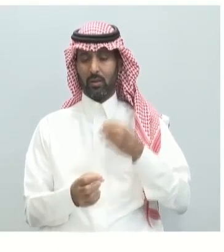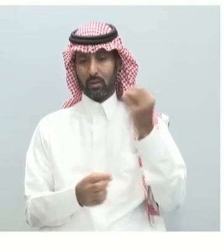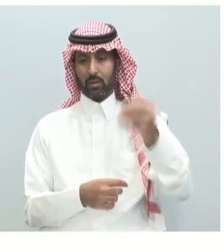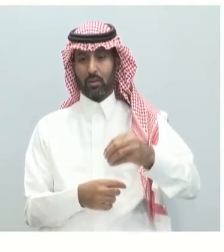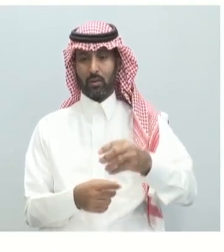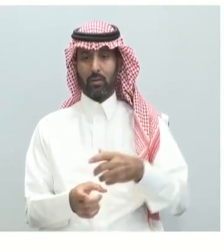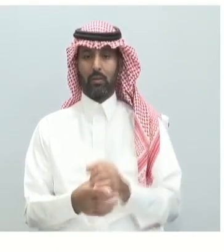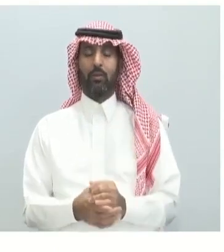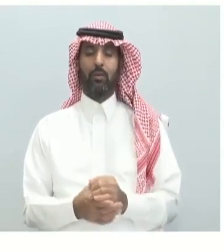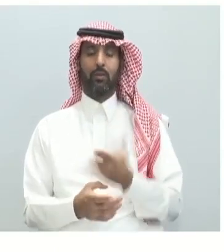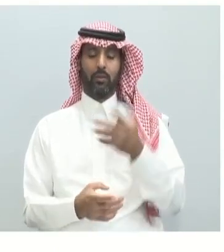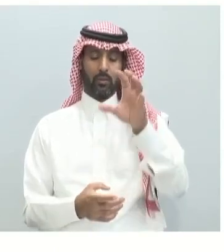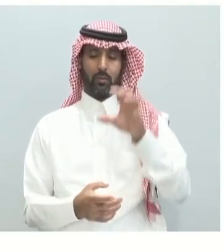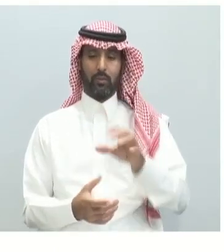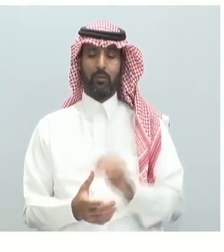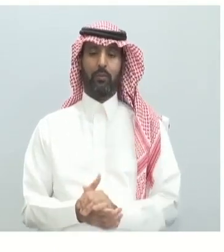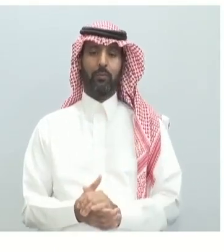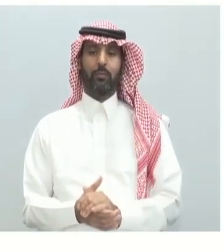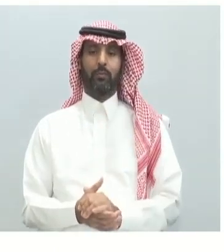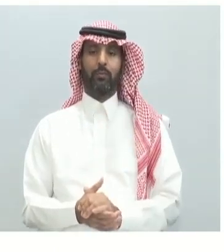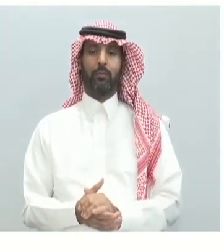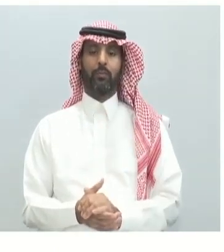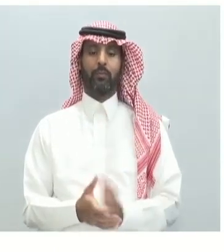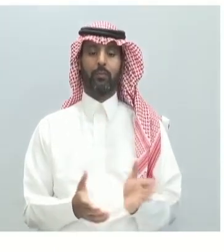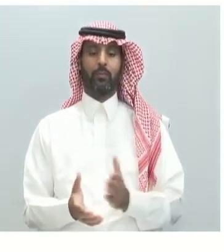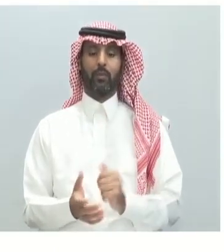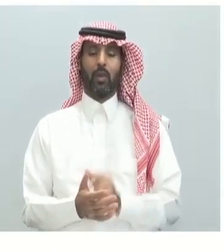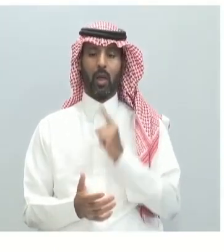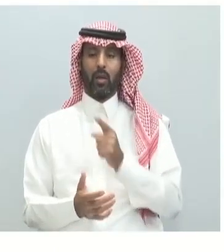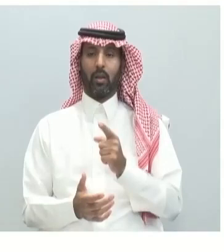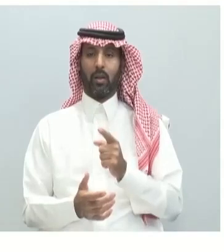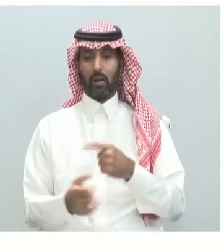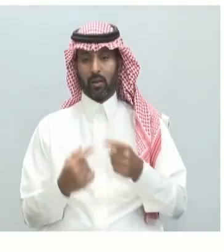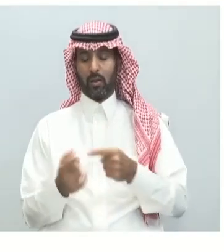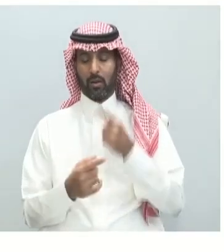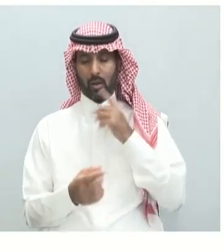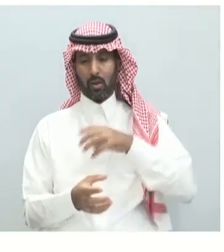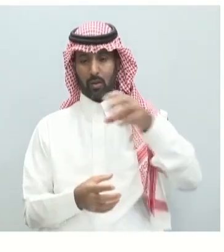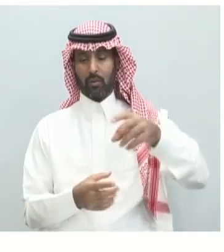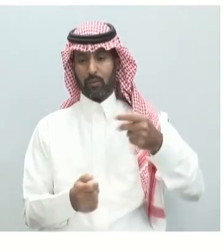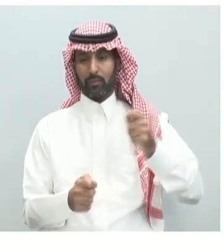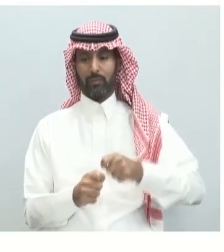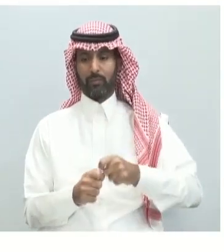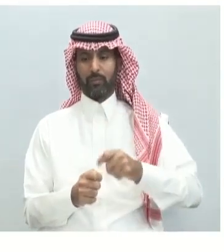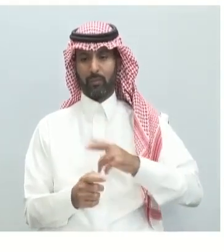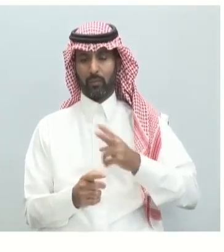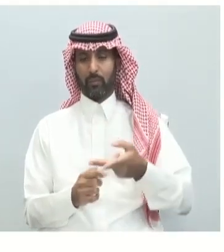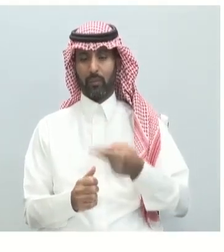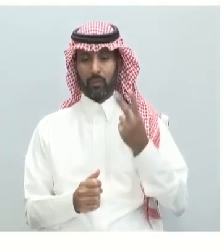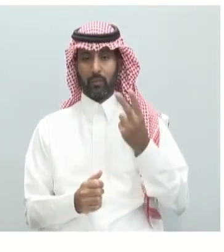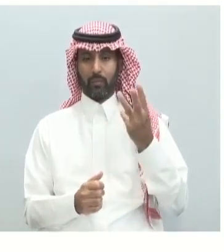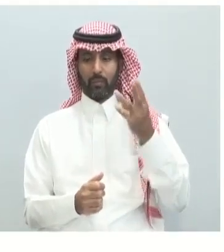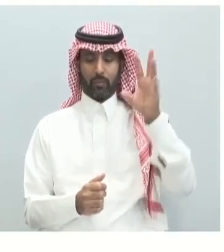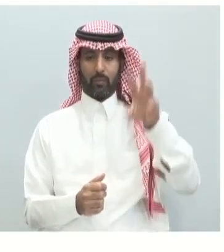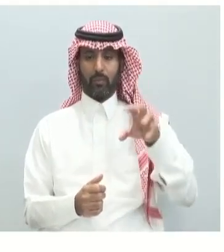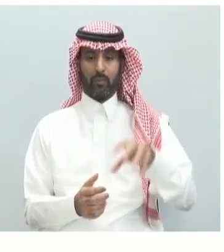always, and the third gap here, it. Anyway, I usually recycle them. So we have the third